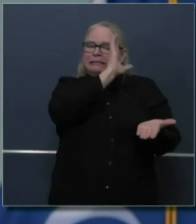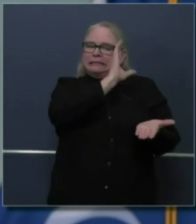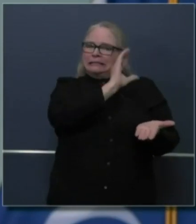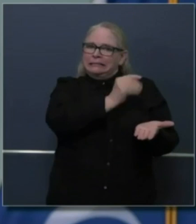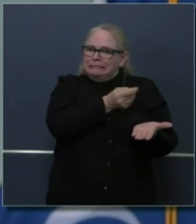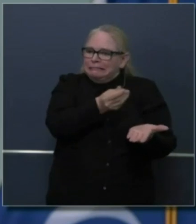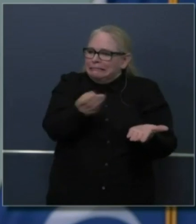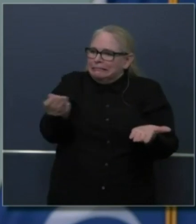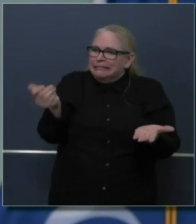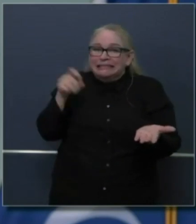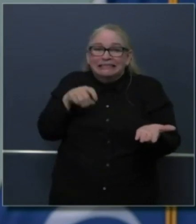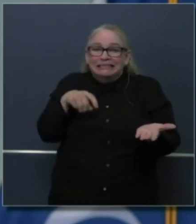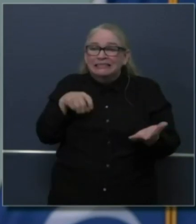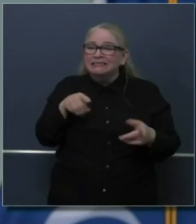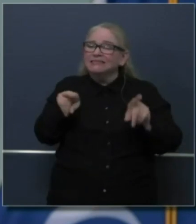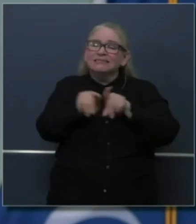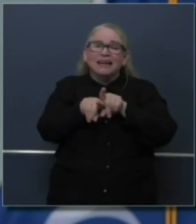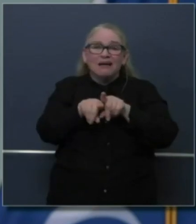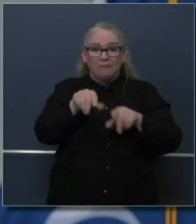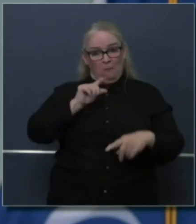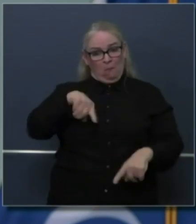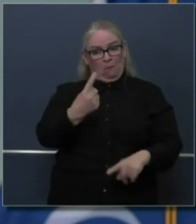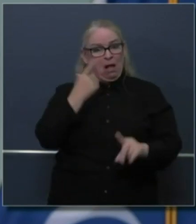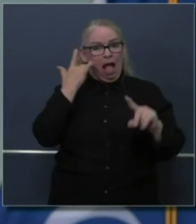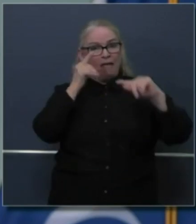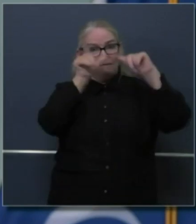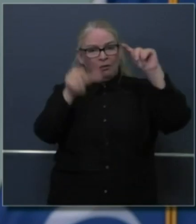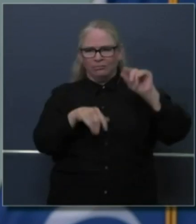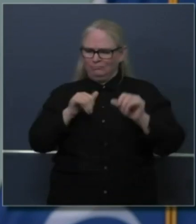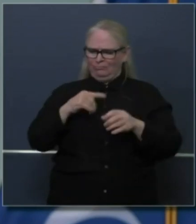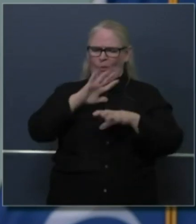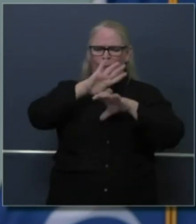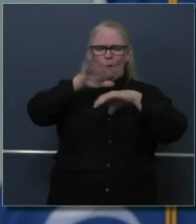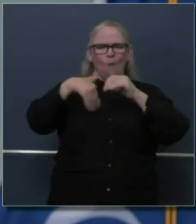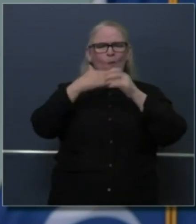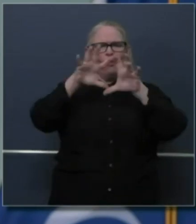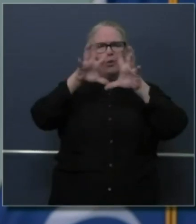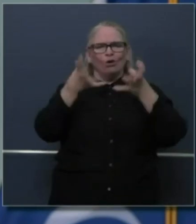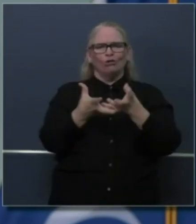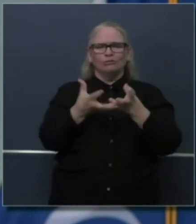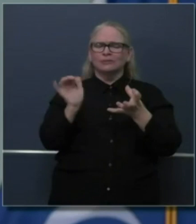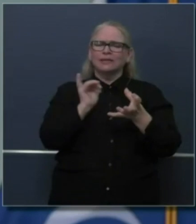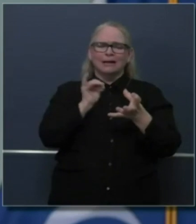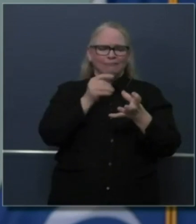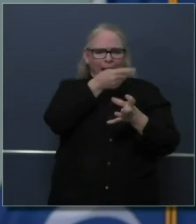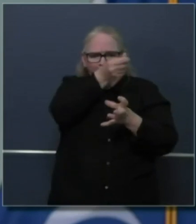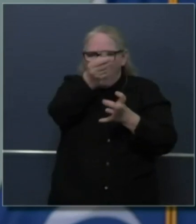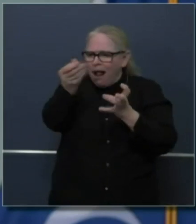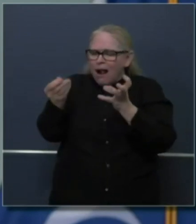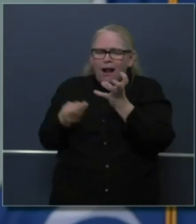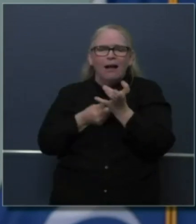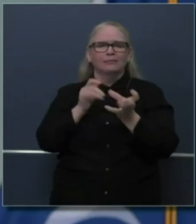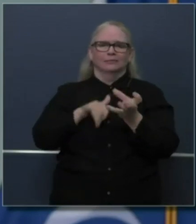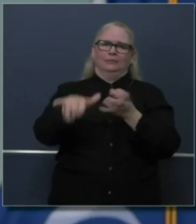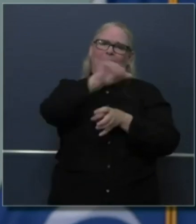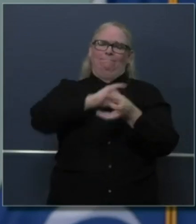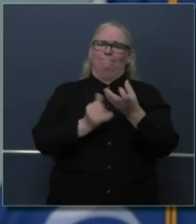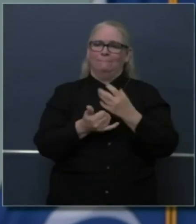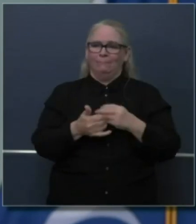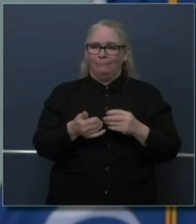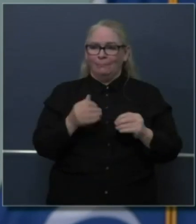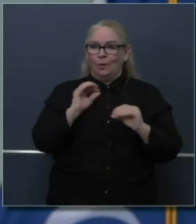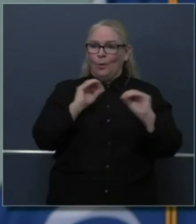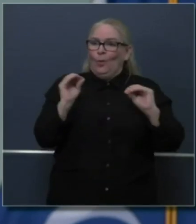global pandemic. And there's not an economy around the world that has substantively, at least, been immune, some a little less